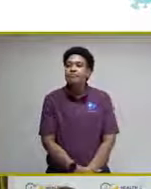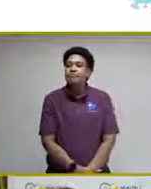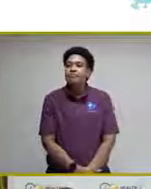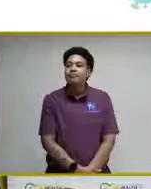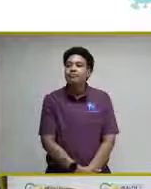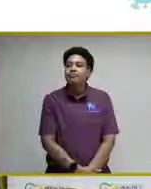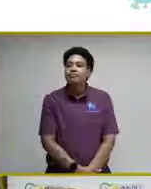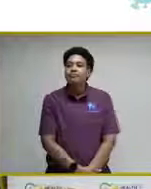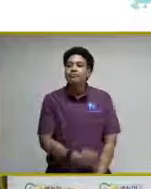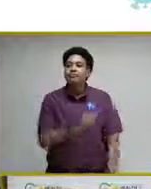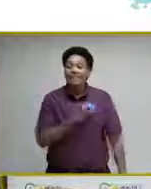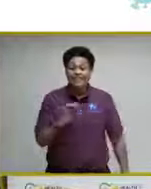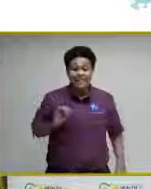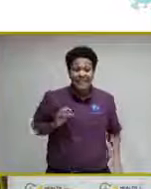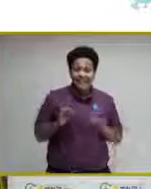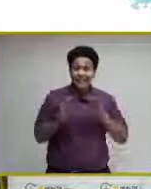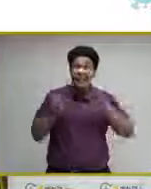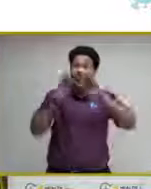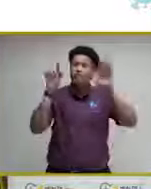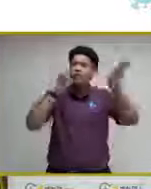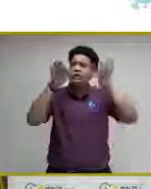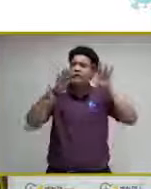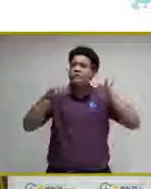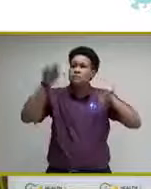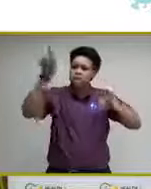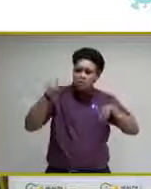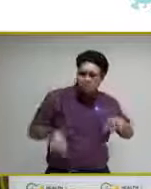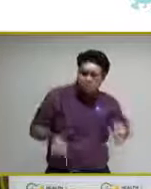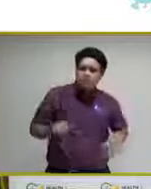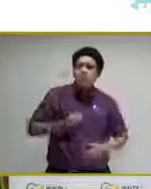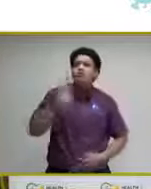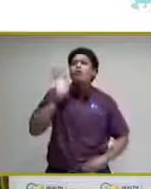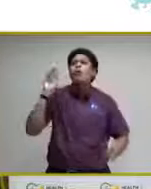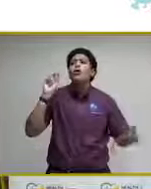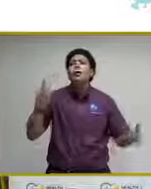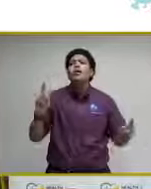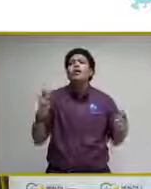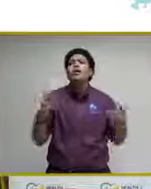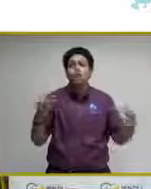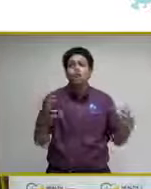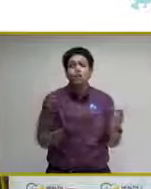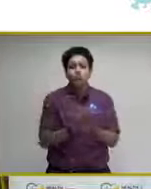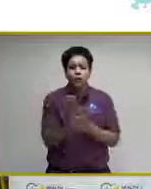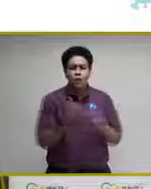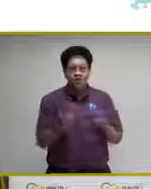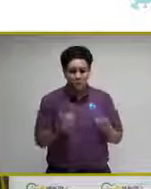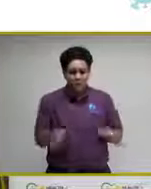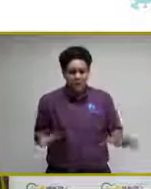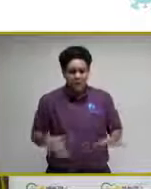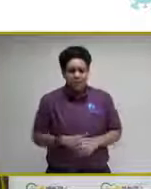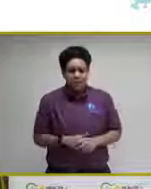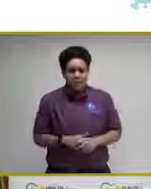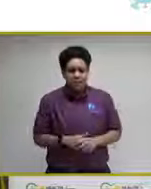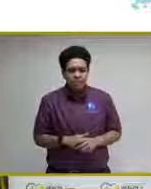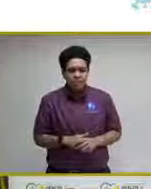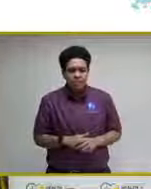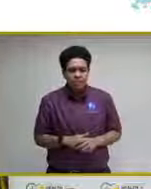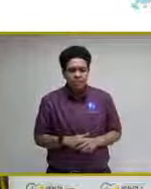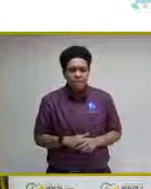The staffing levels are outlined, and I'll just quickly move through that,